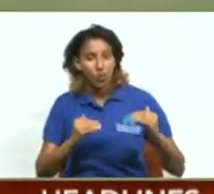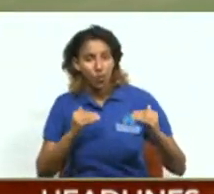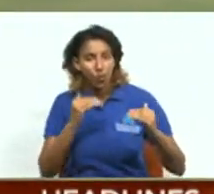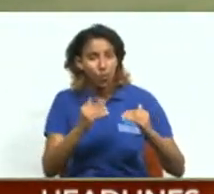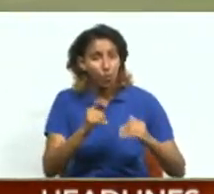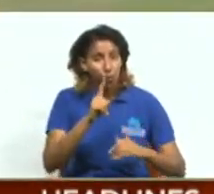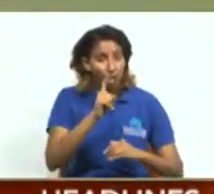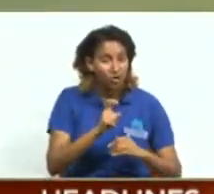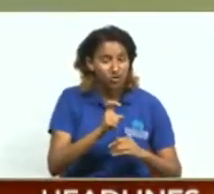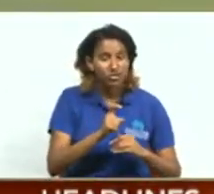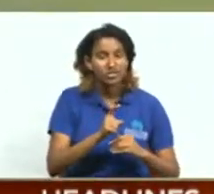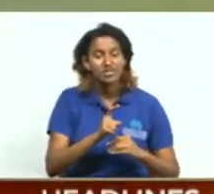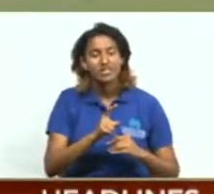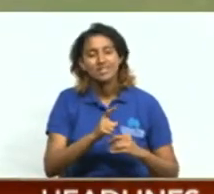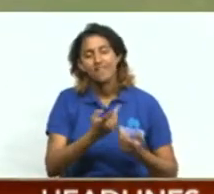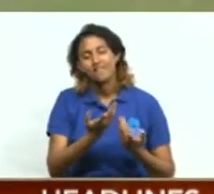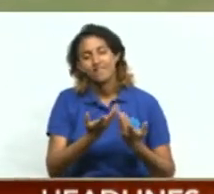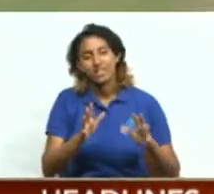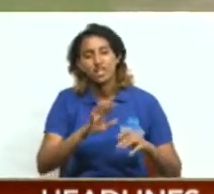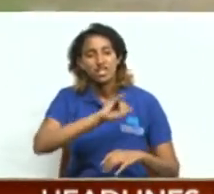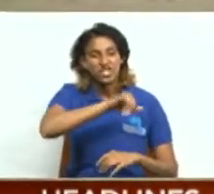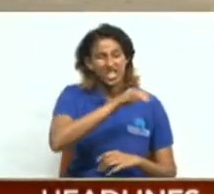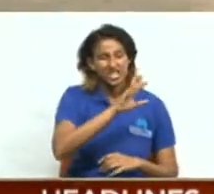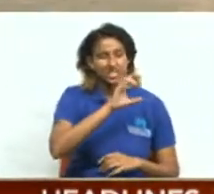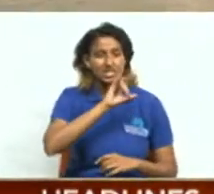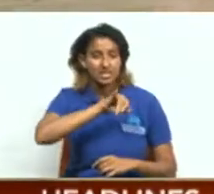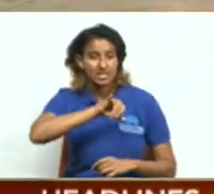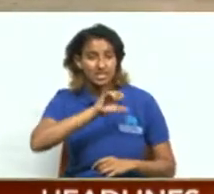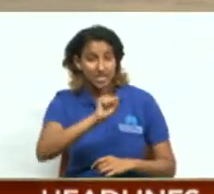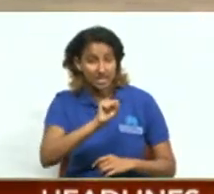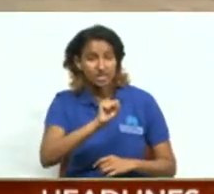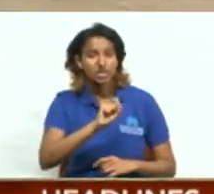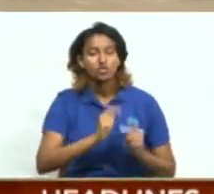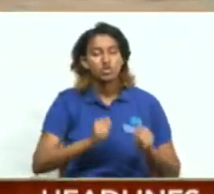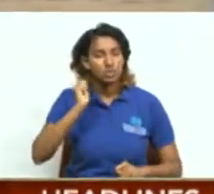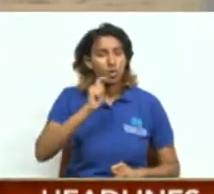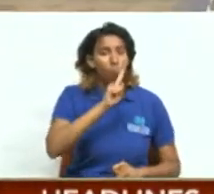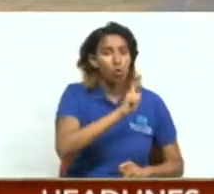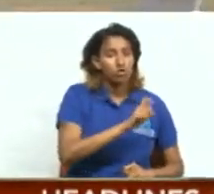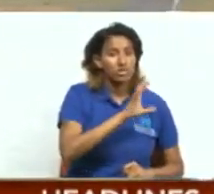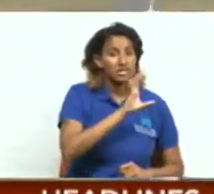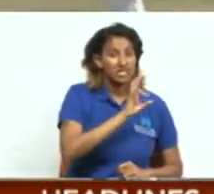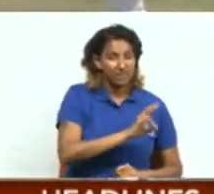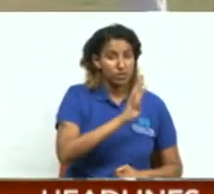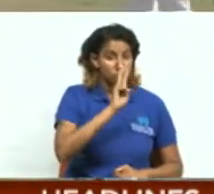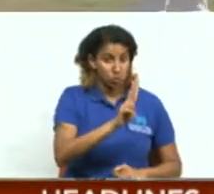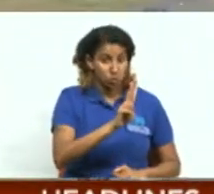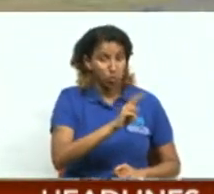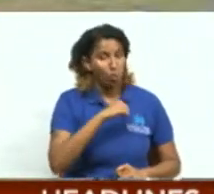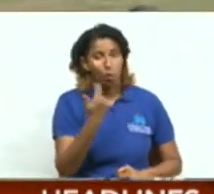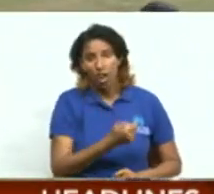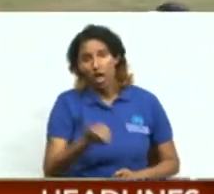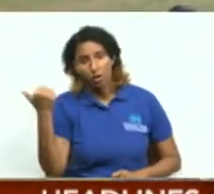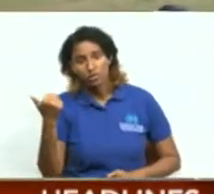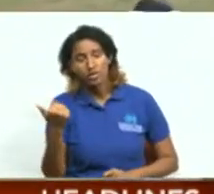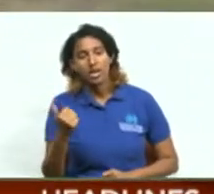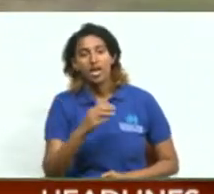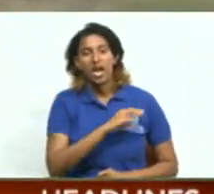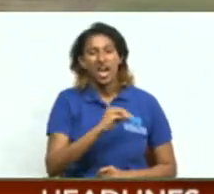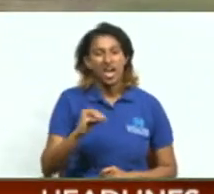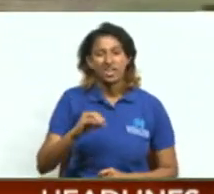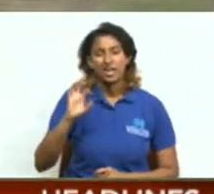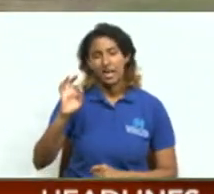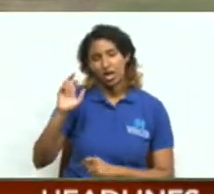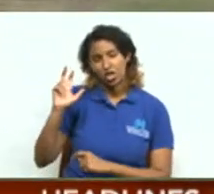was closed as Jaden Seals holed out. TNT 172 all out, Jangu left stranded on 93. In